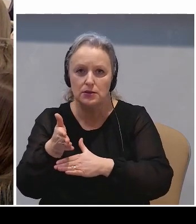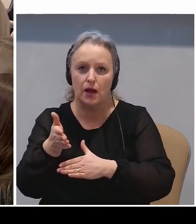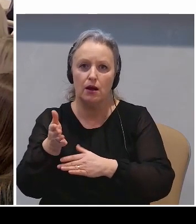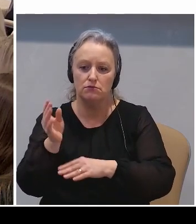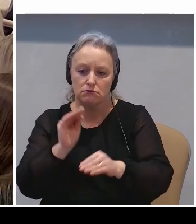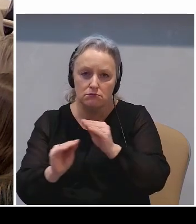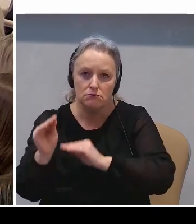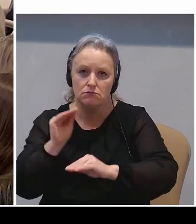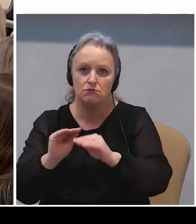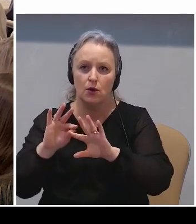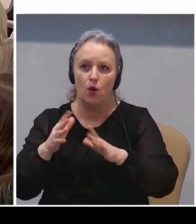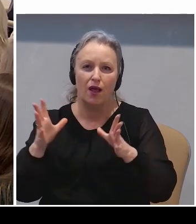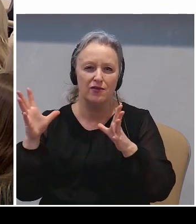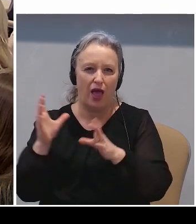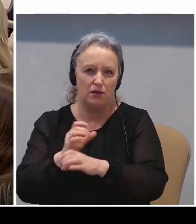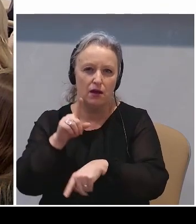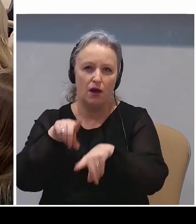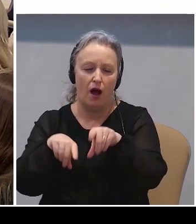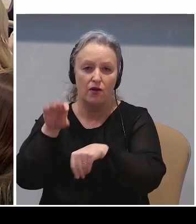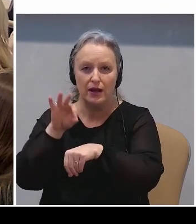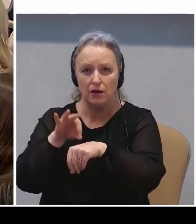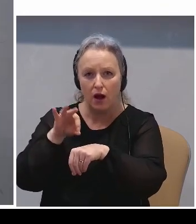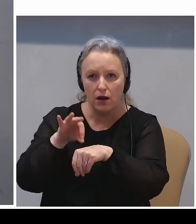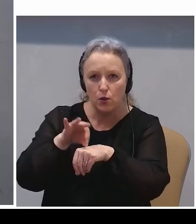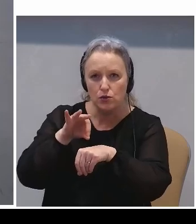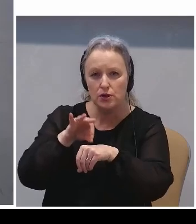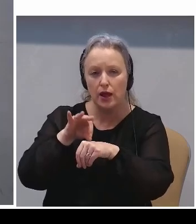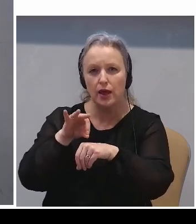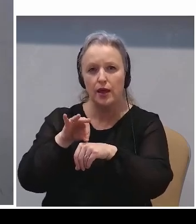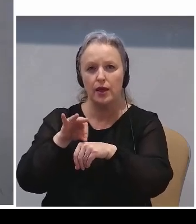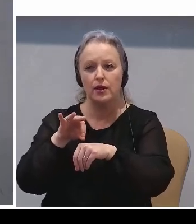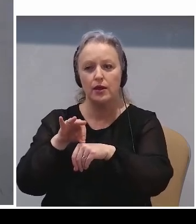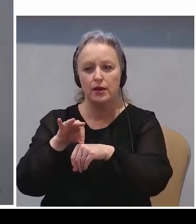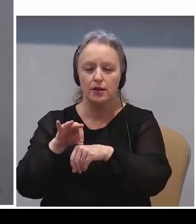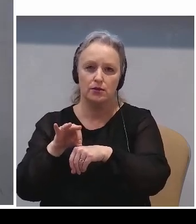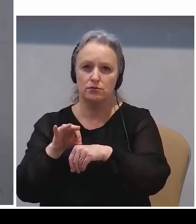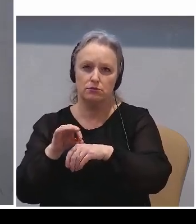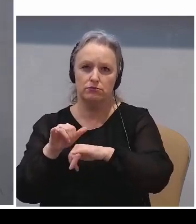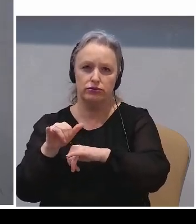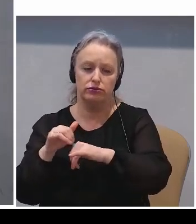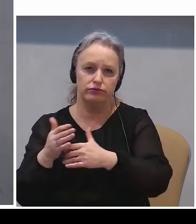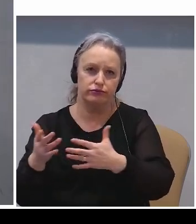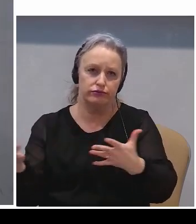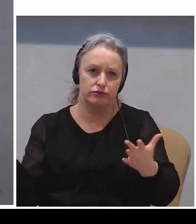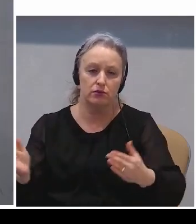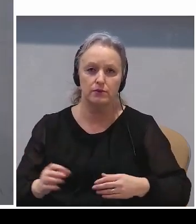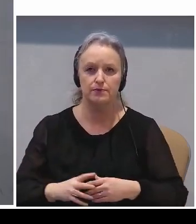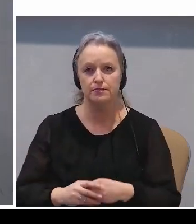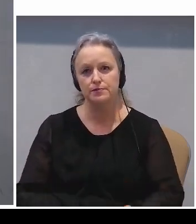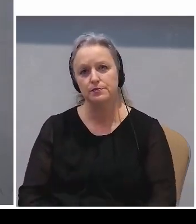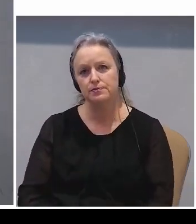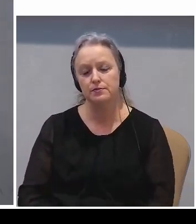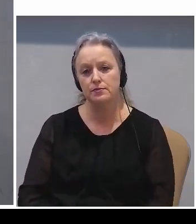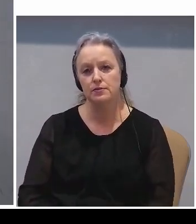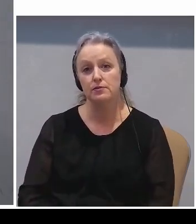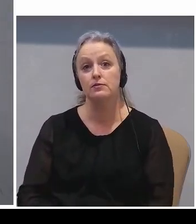to identify patients to recruit for clinical trials. In that sense, I think that these European reference networks that I mentioned before might